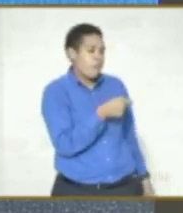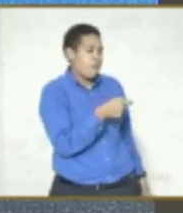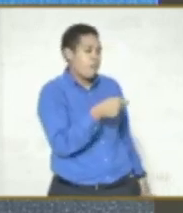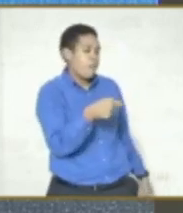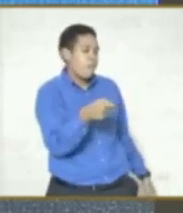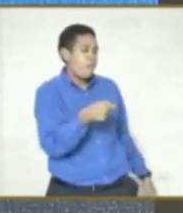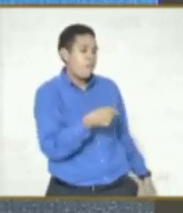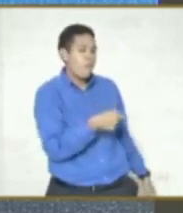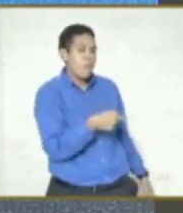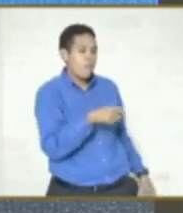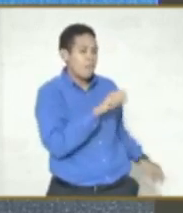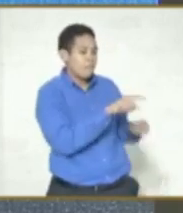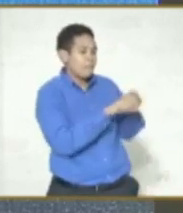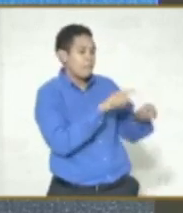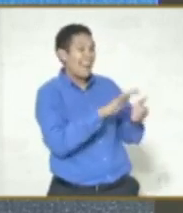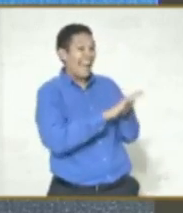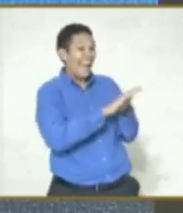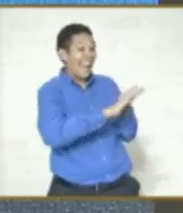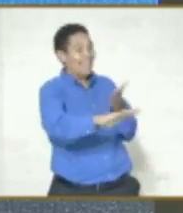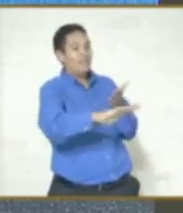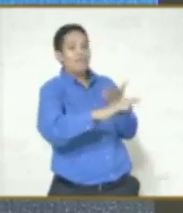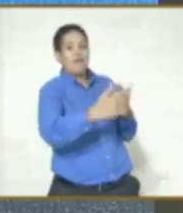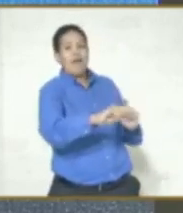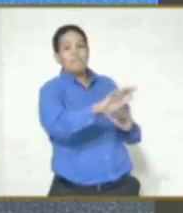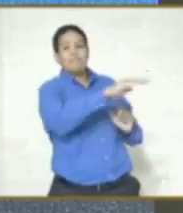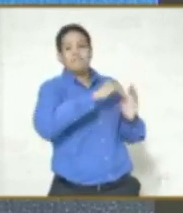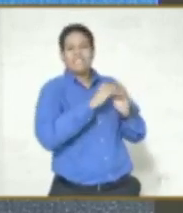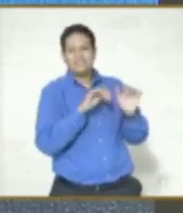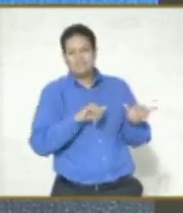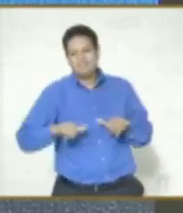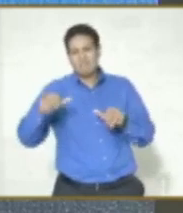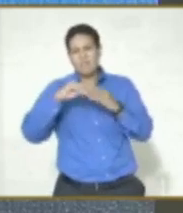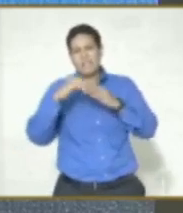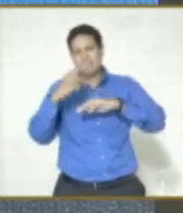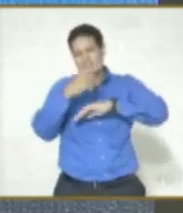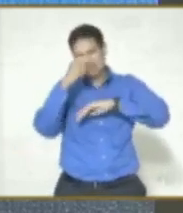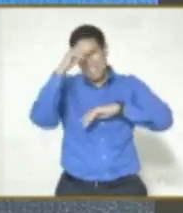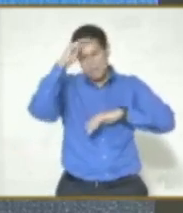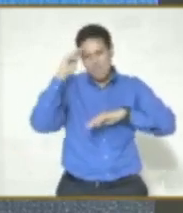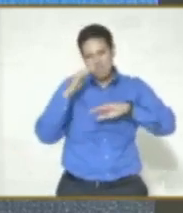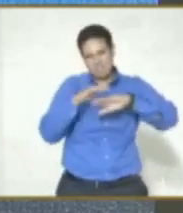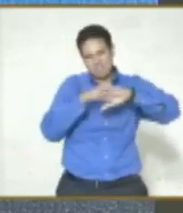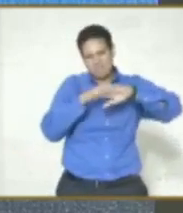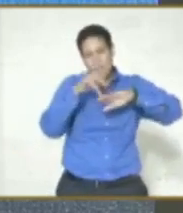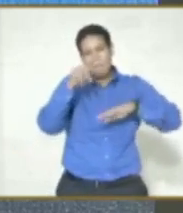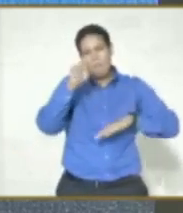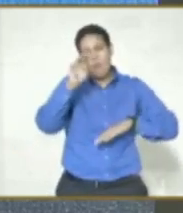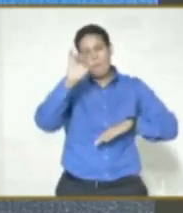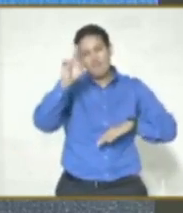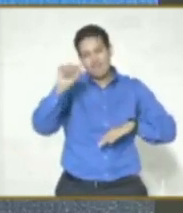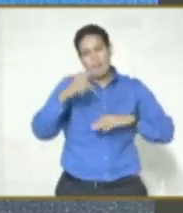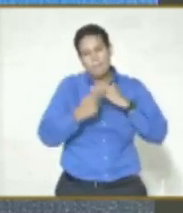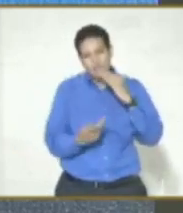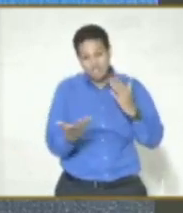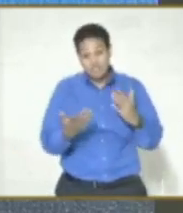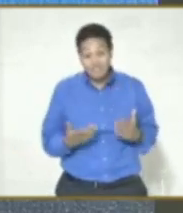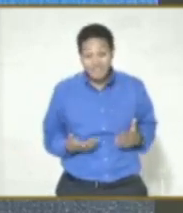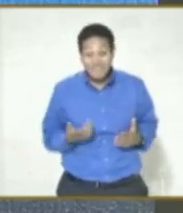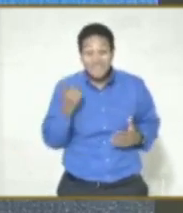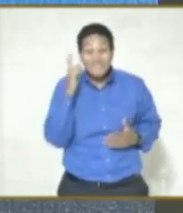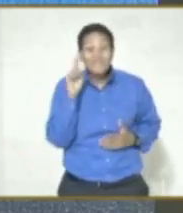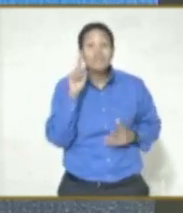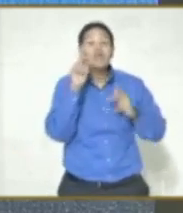sanitization in similar areas across the parish. With regards to the infirmary, we have taken a number